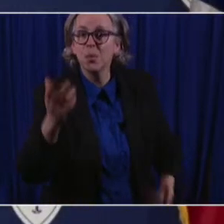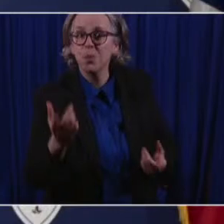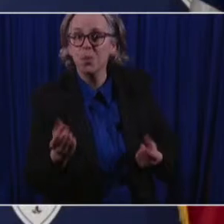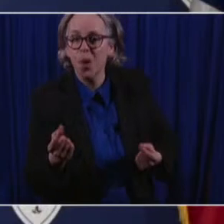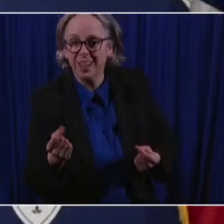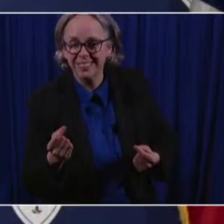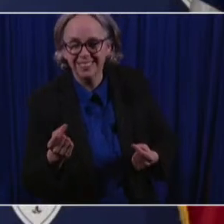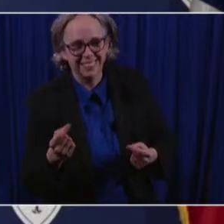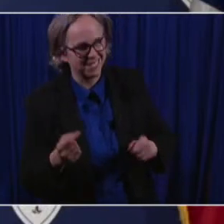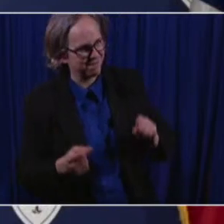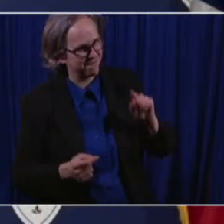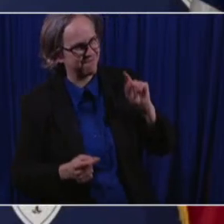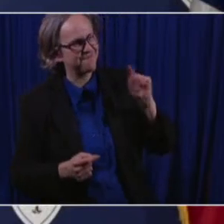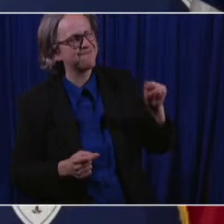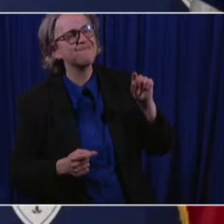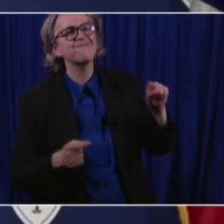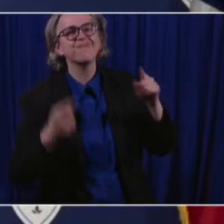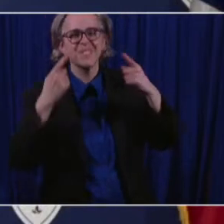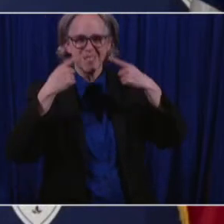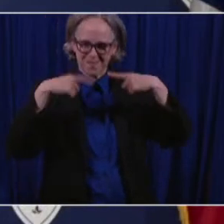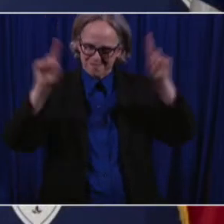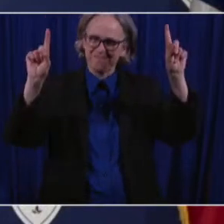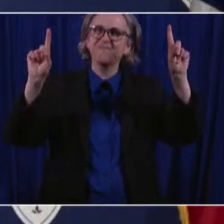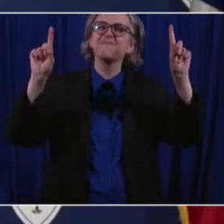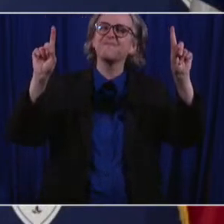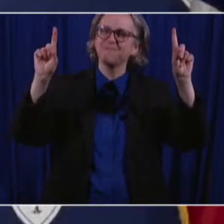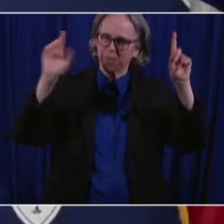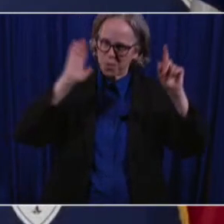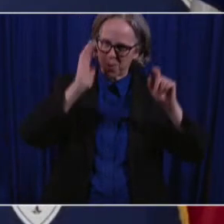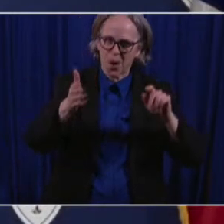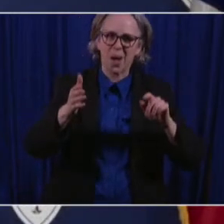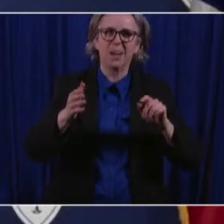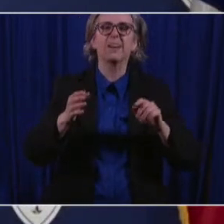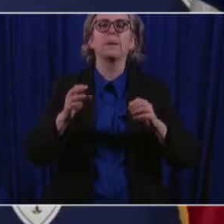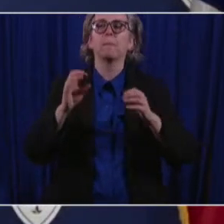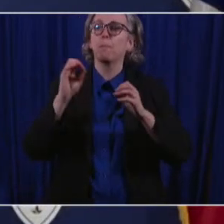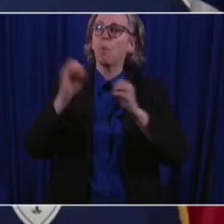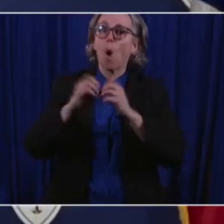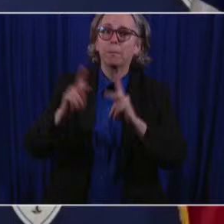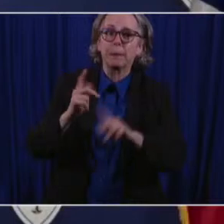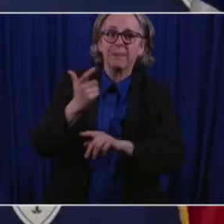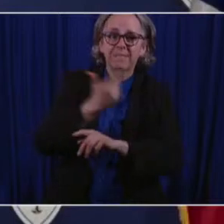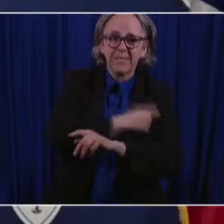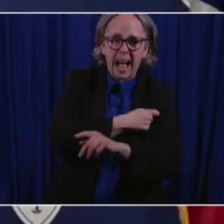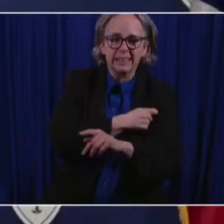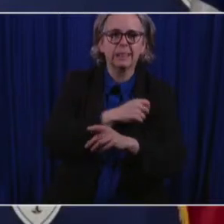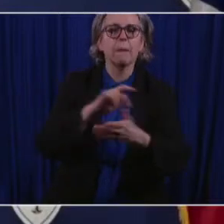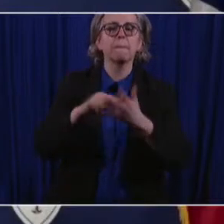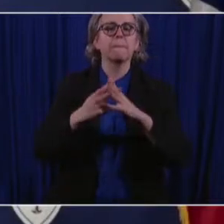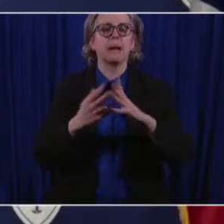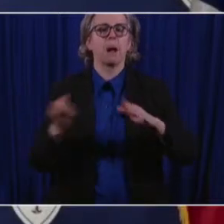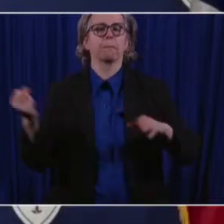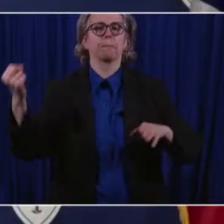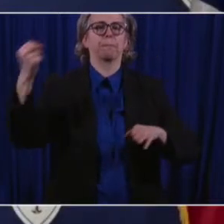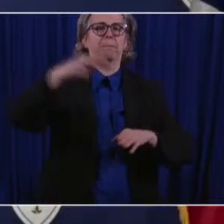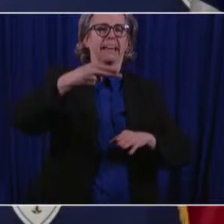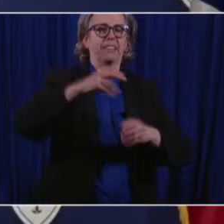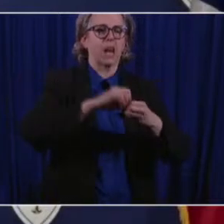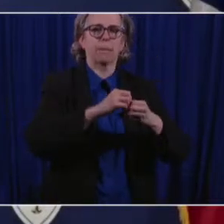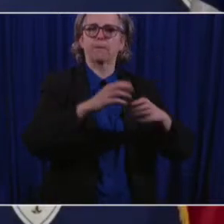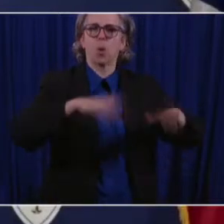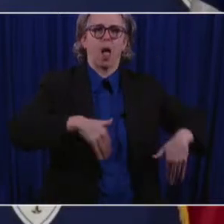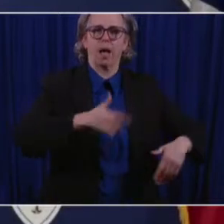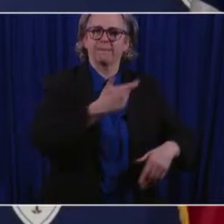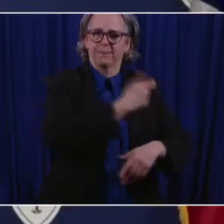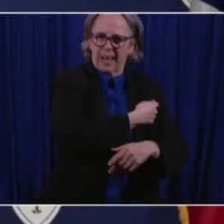that weight of that vaccinations will overtake this virus that is moving upward. When that is,